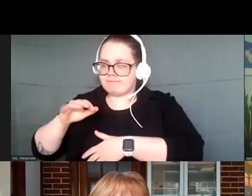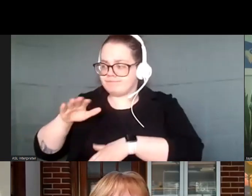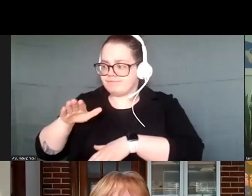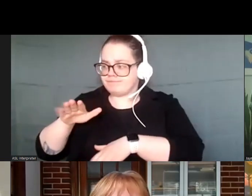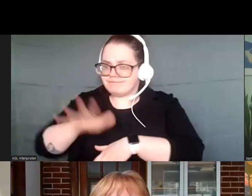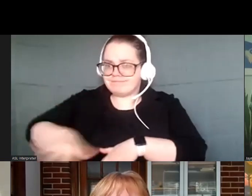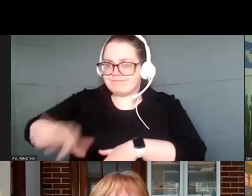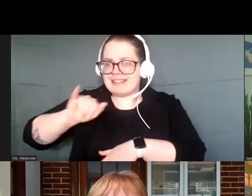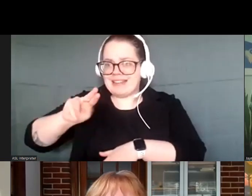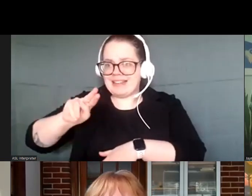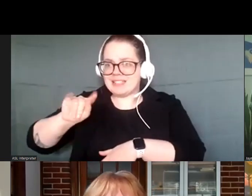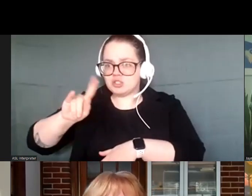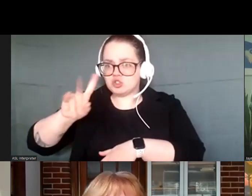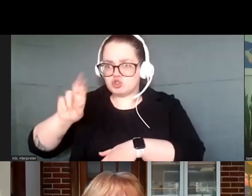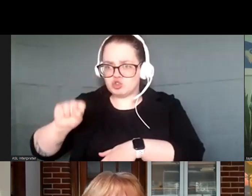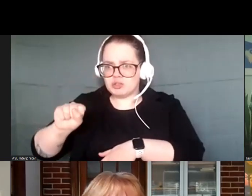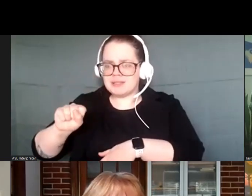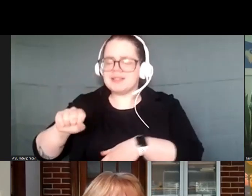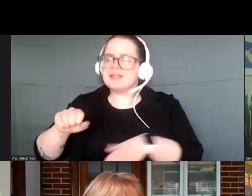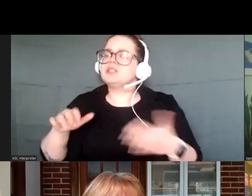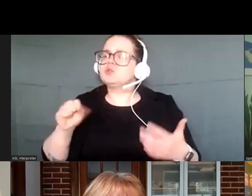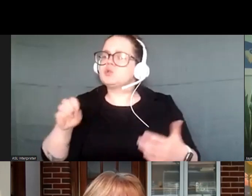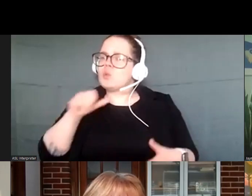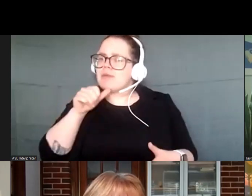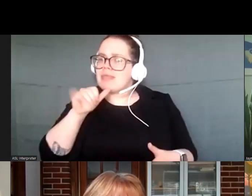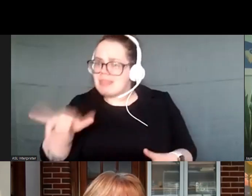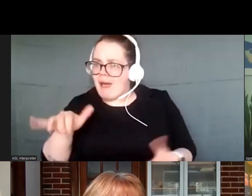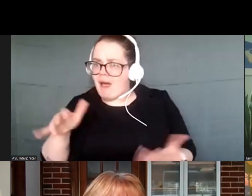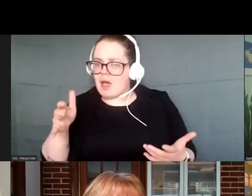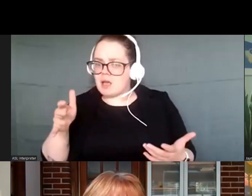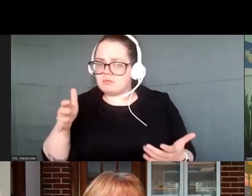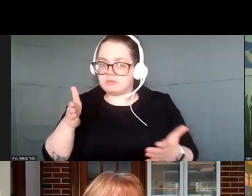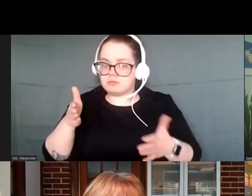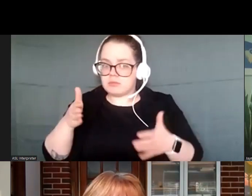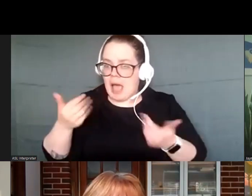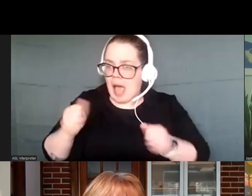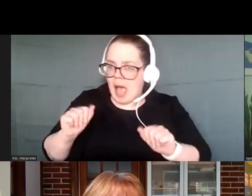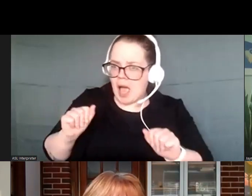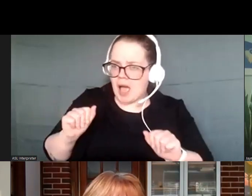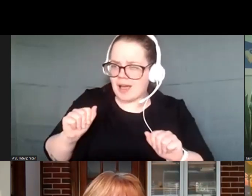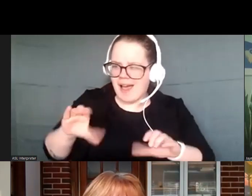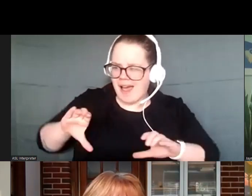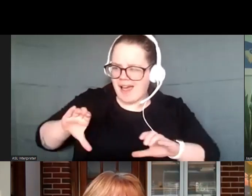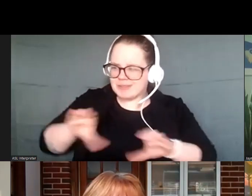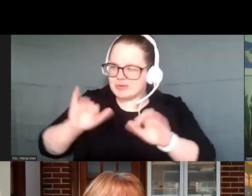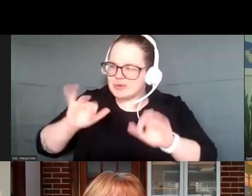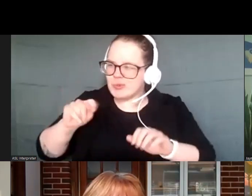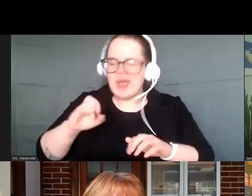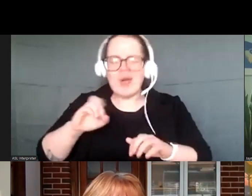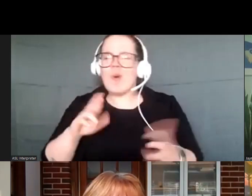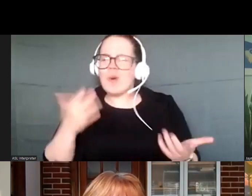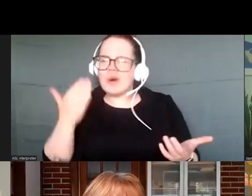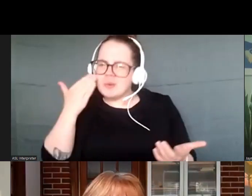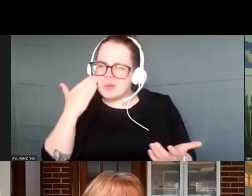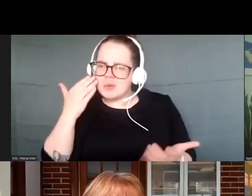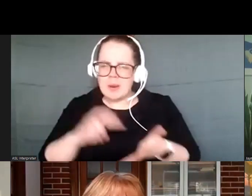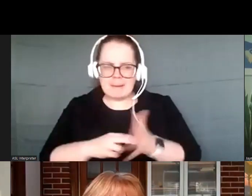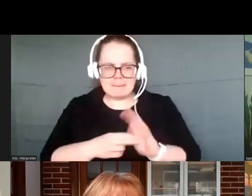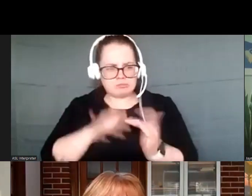or is it not worth our time finding an agent or a manager and kind of reaching out to music supervisors